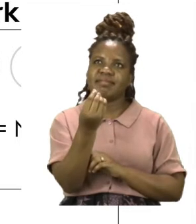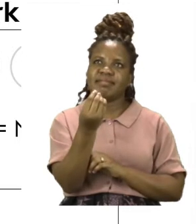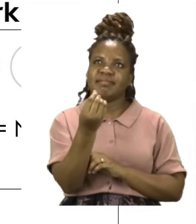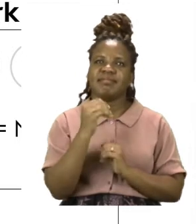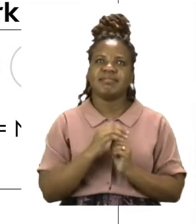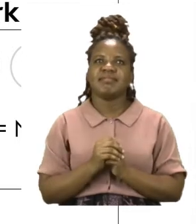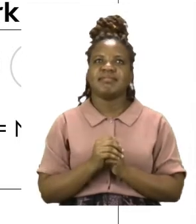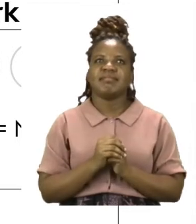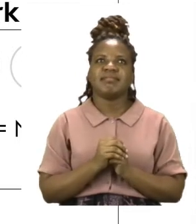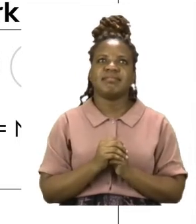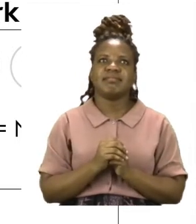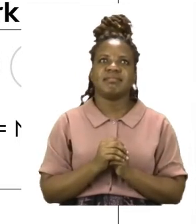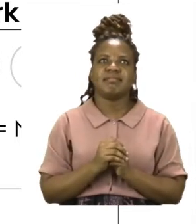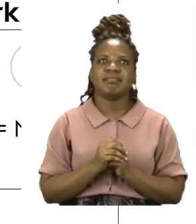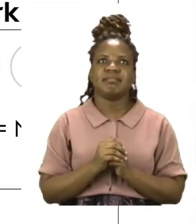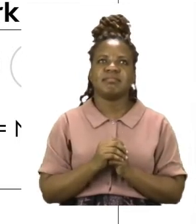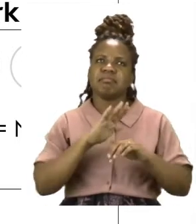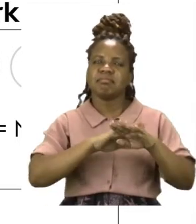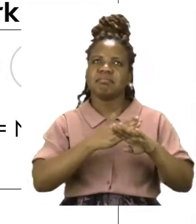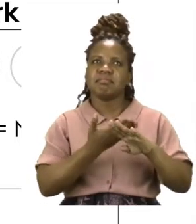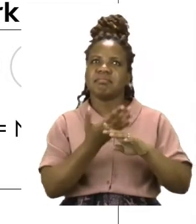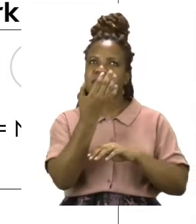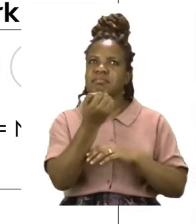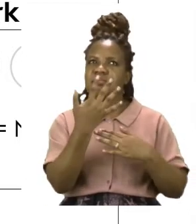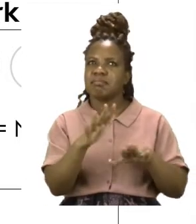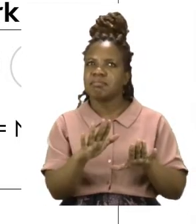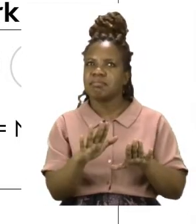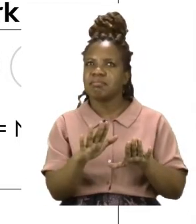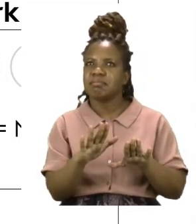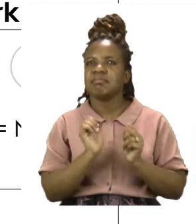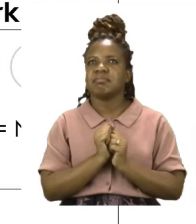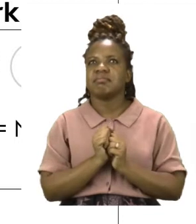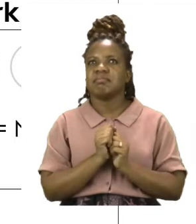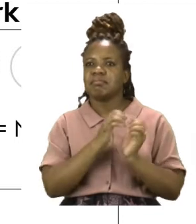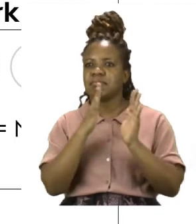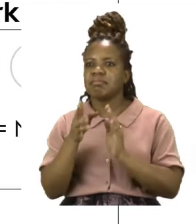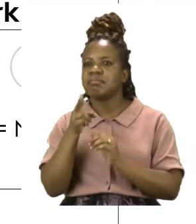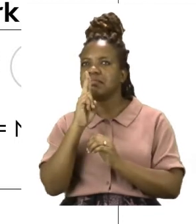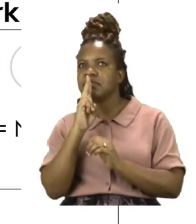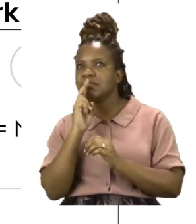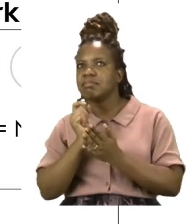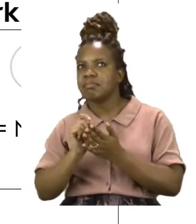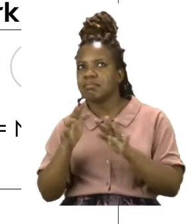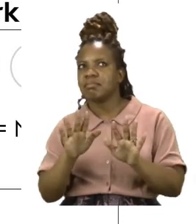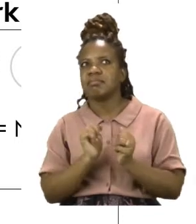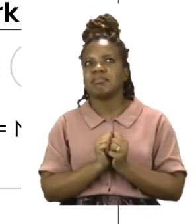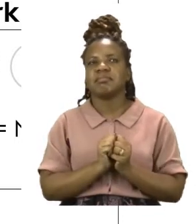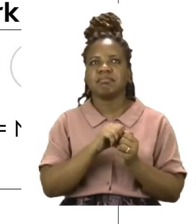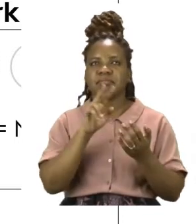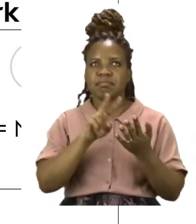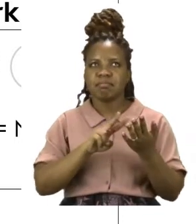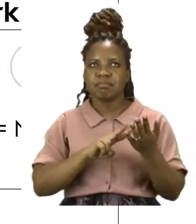money. Now, we have an example that has been given to us, so let's read it and let's see how they got